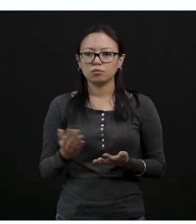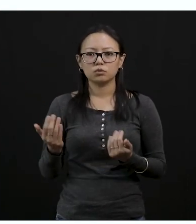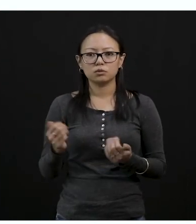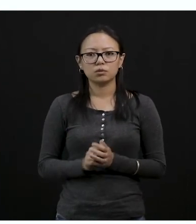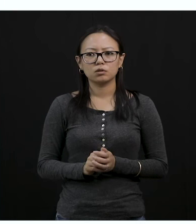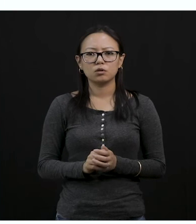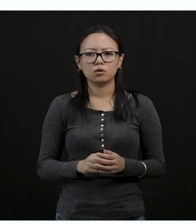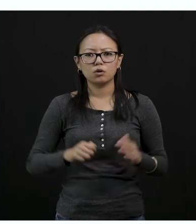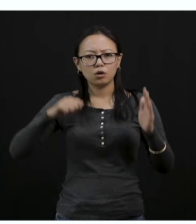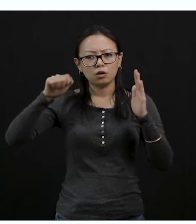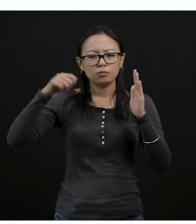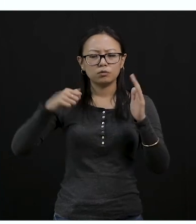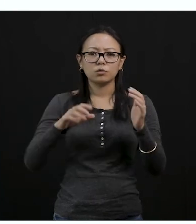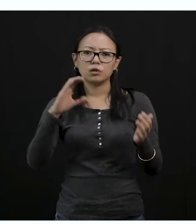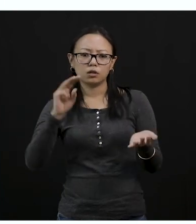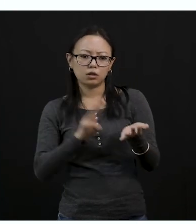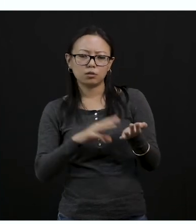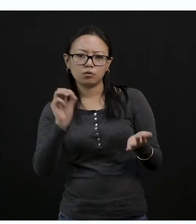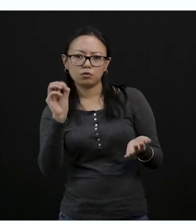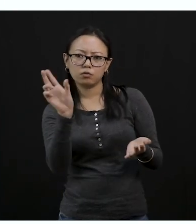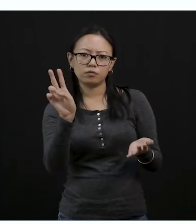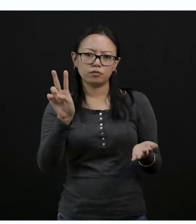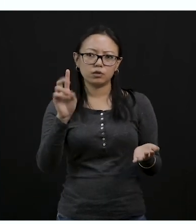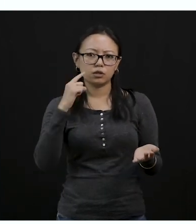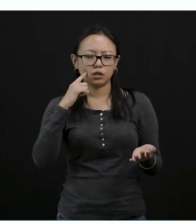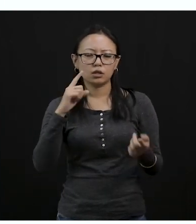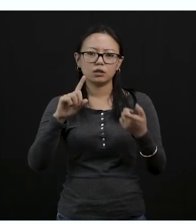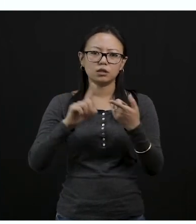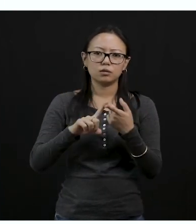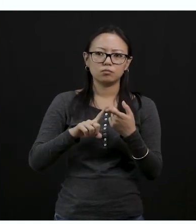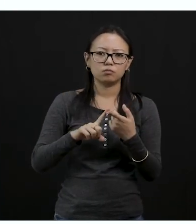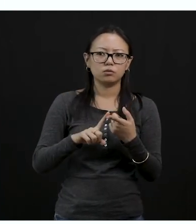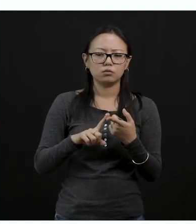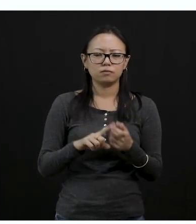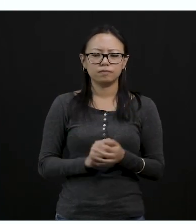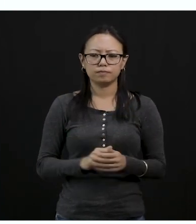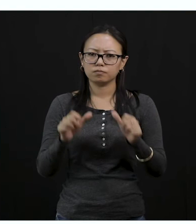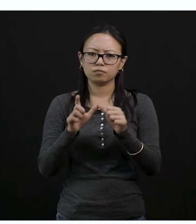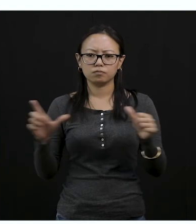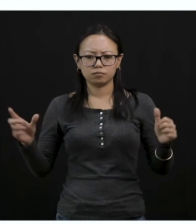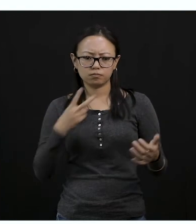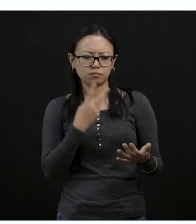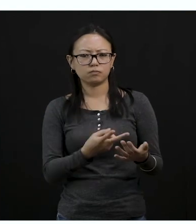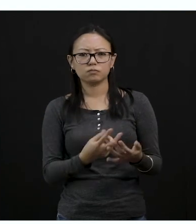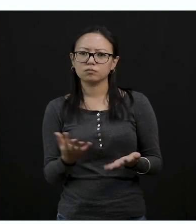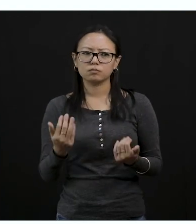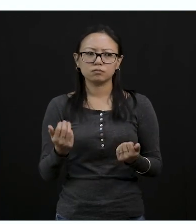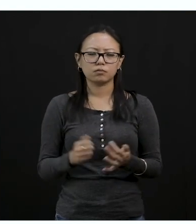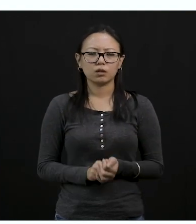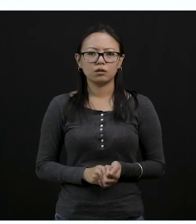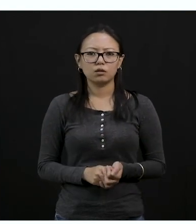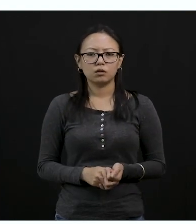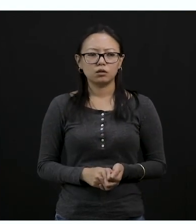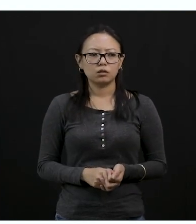with the help of internet, all right? So internet is the latest means the most recent means